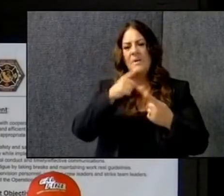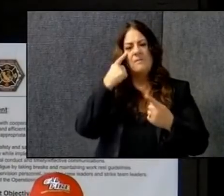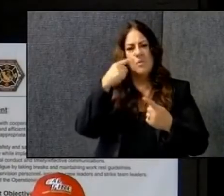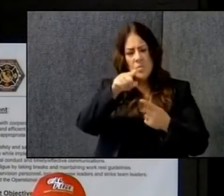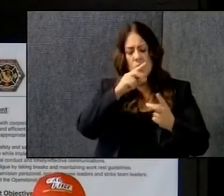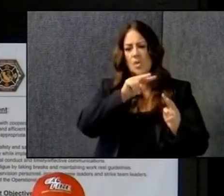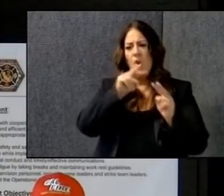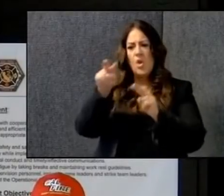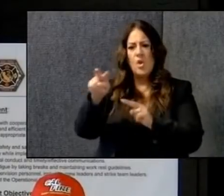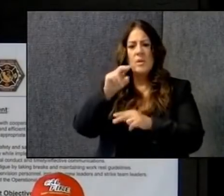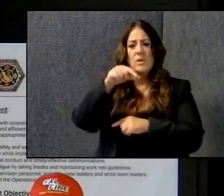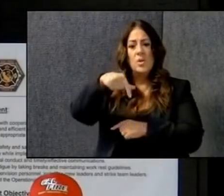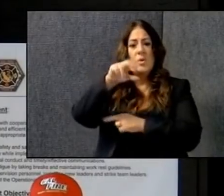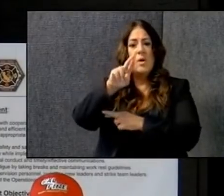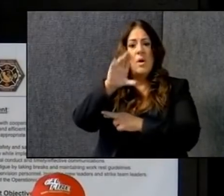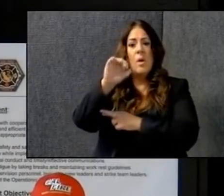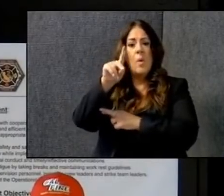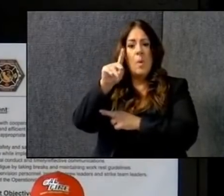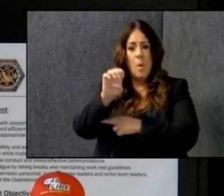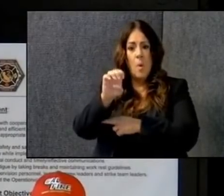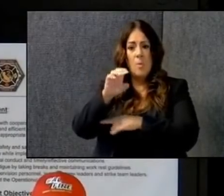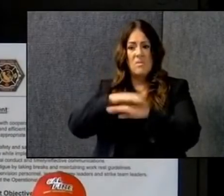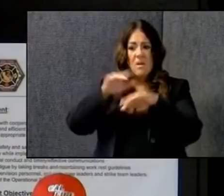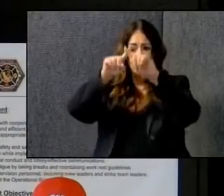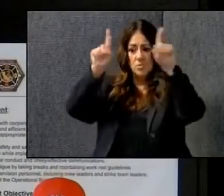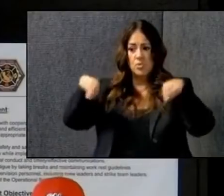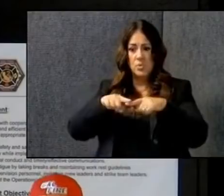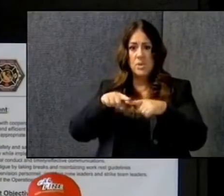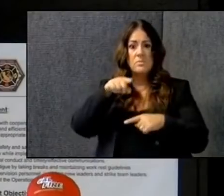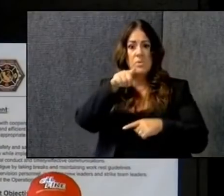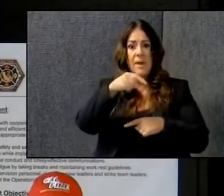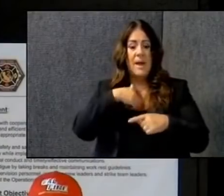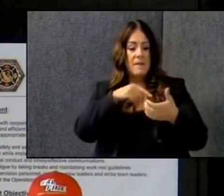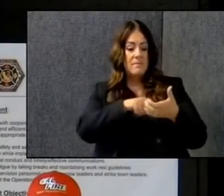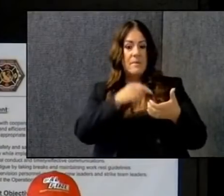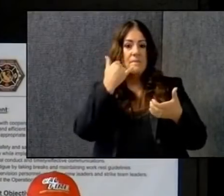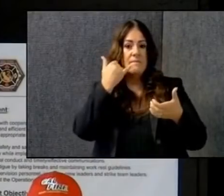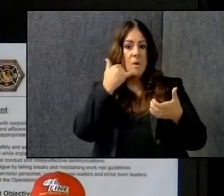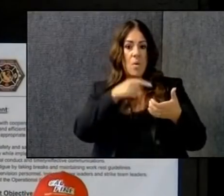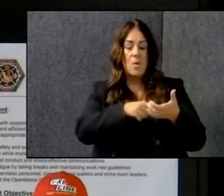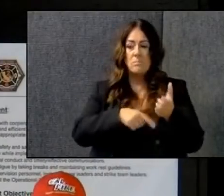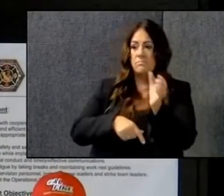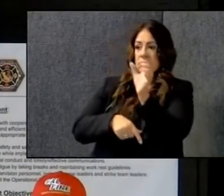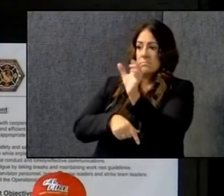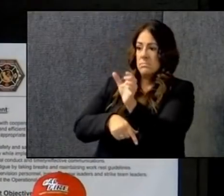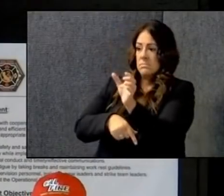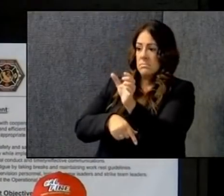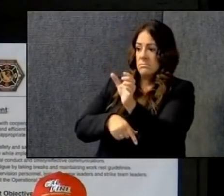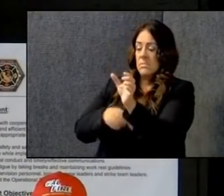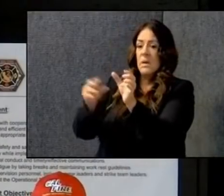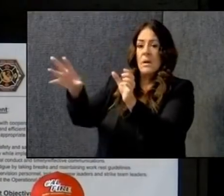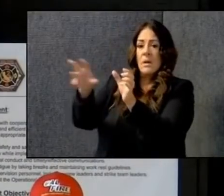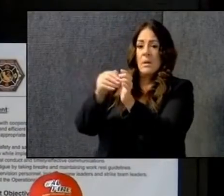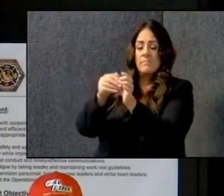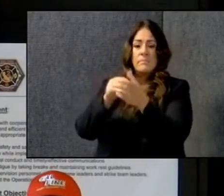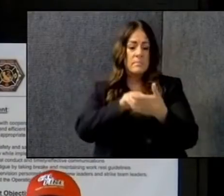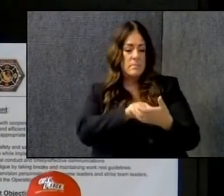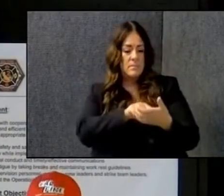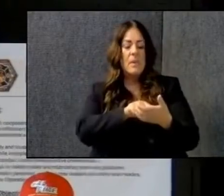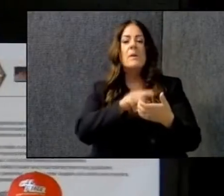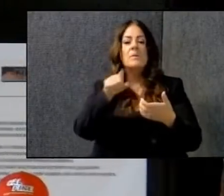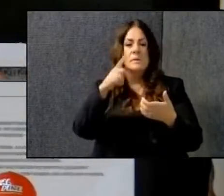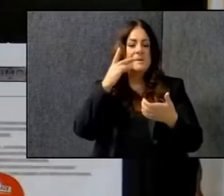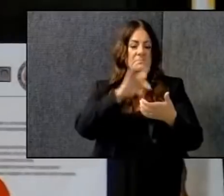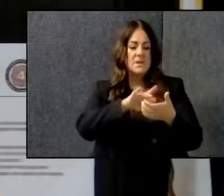on your screen. You can point your camera on your cell phone at that QR code and it will lead you to additional links that will be